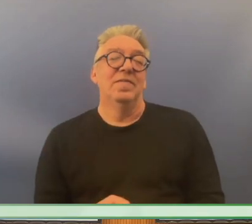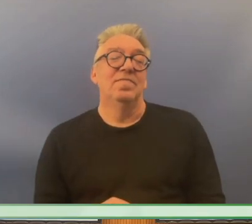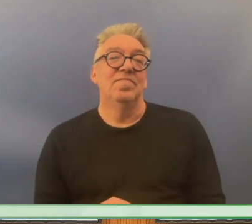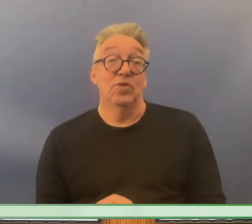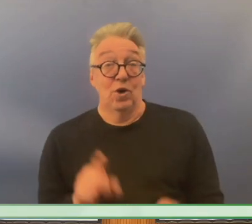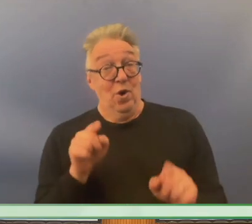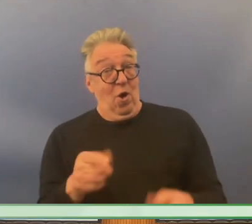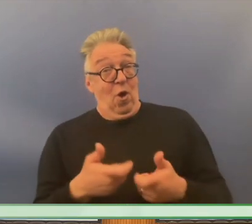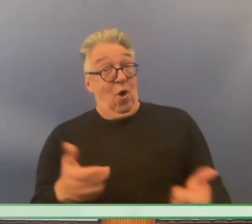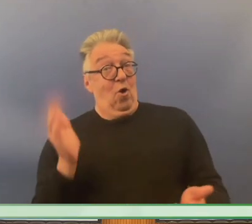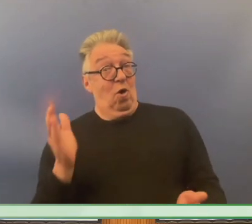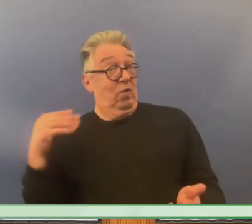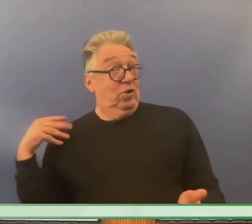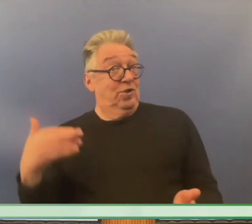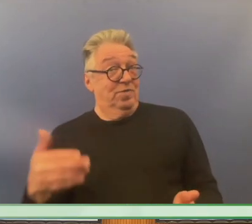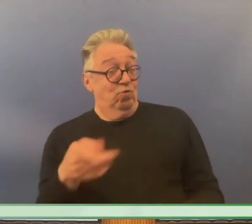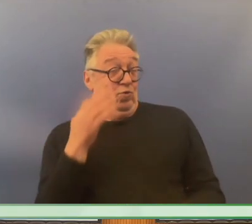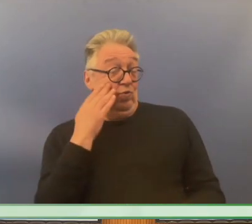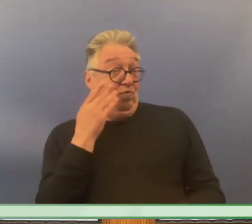it sometimes